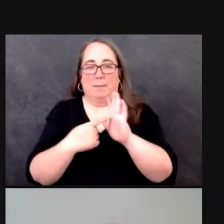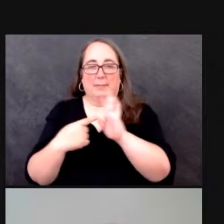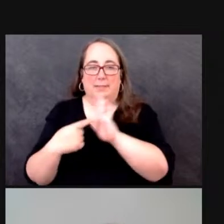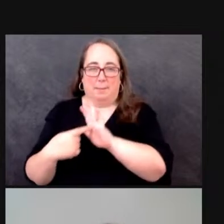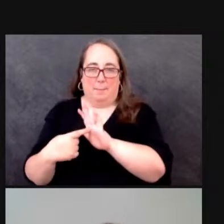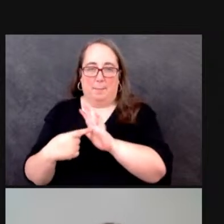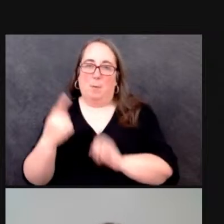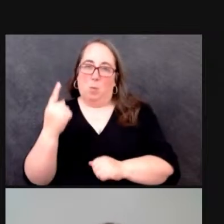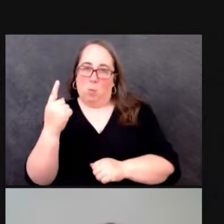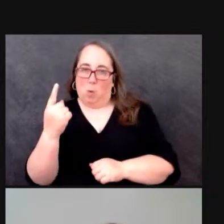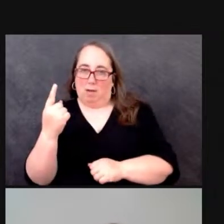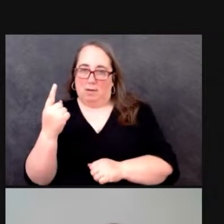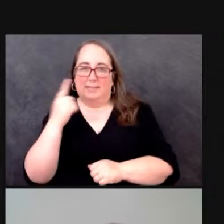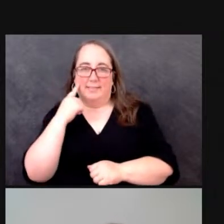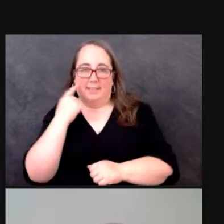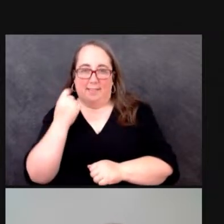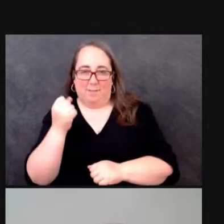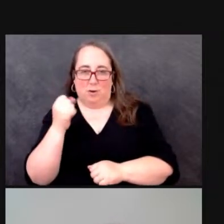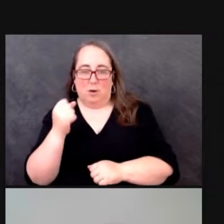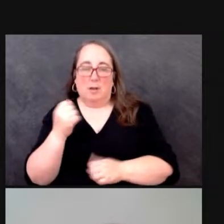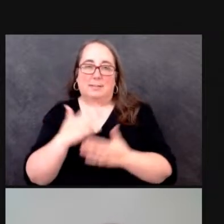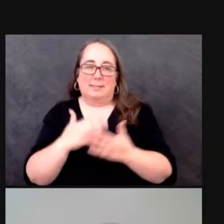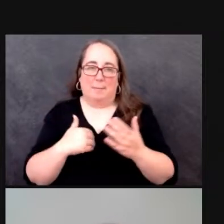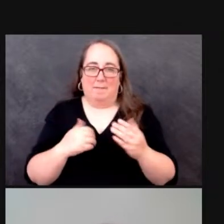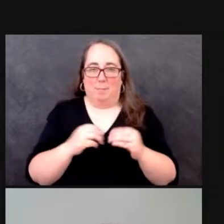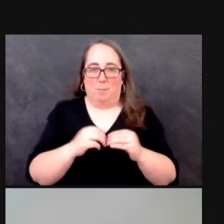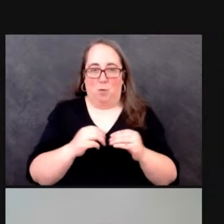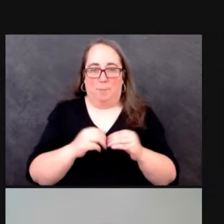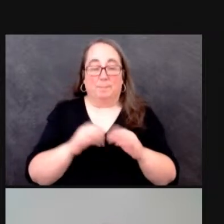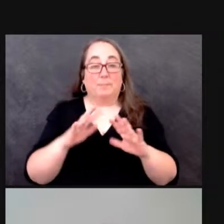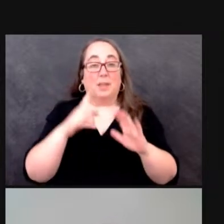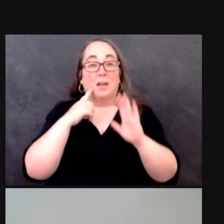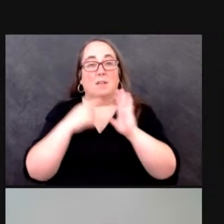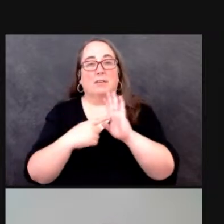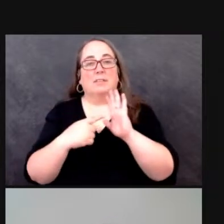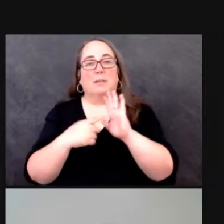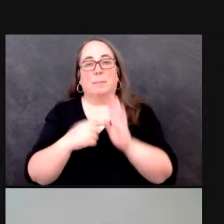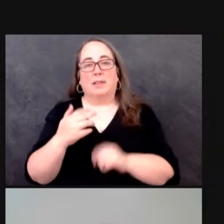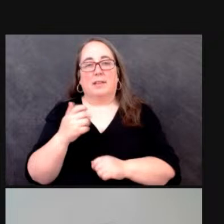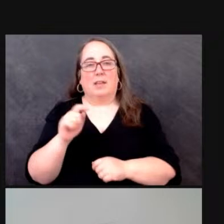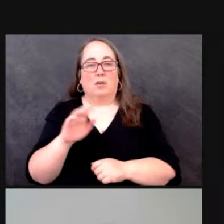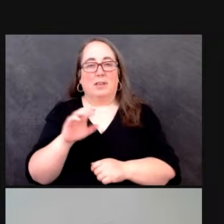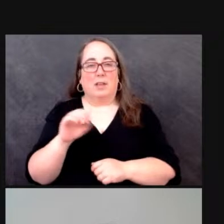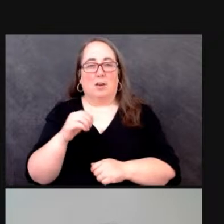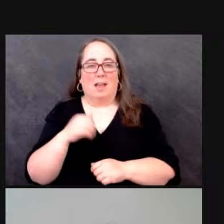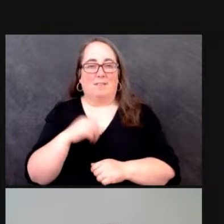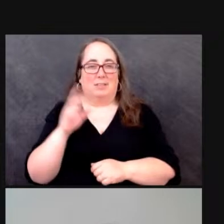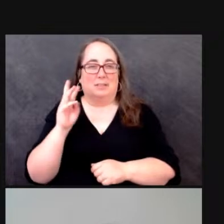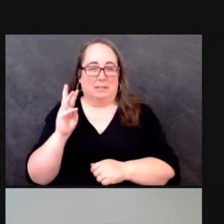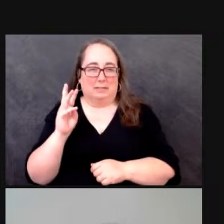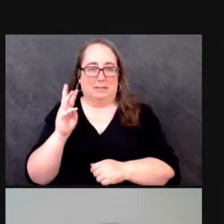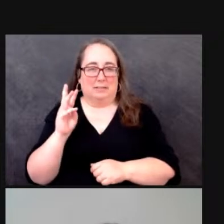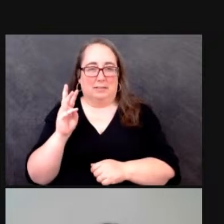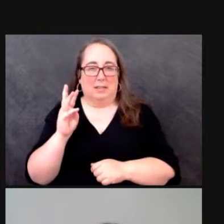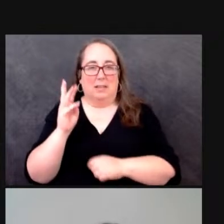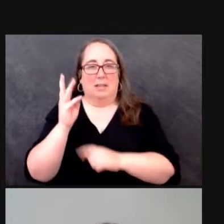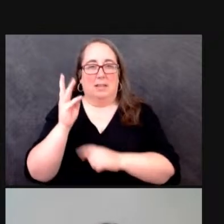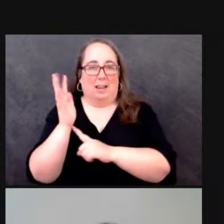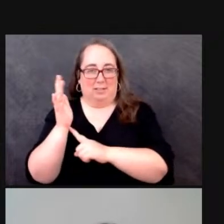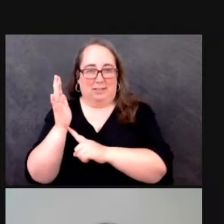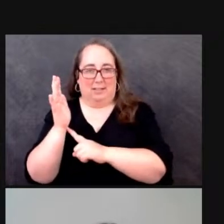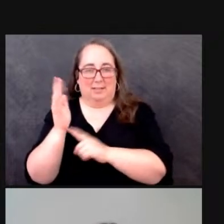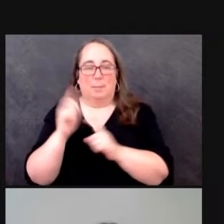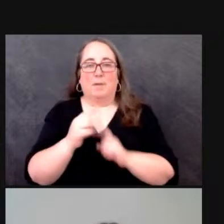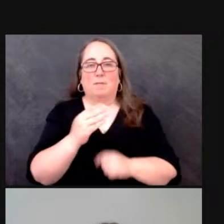least one piece of silver, and some have more. For example, Garrett County is comprised of 6 candlesticks, while 14 other